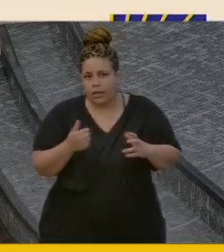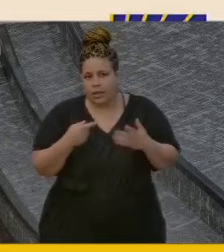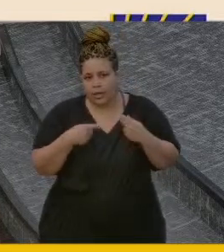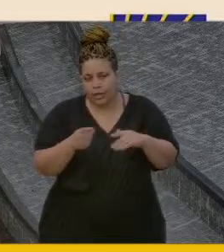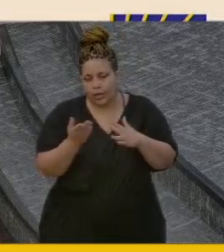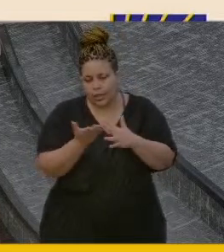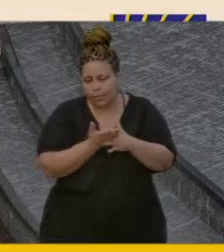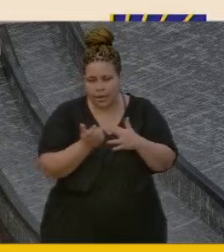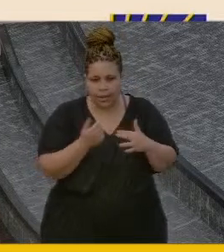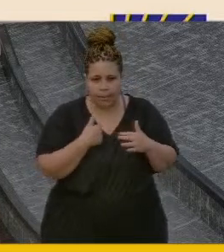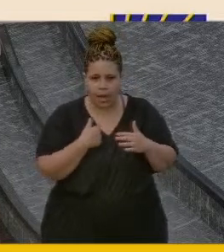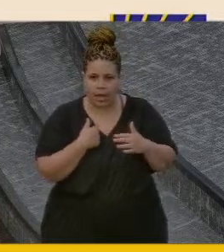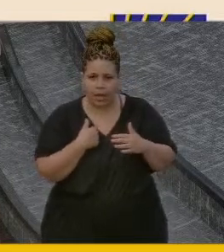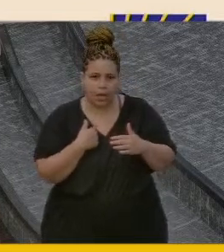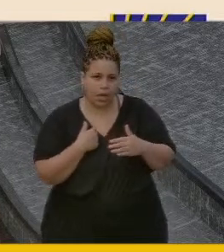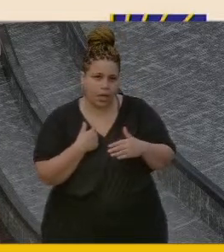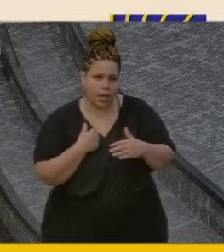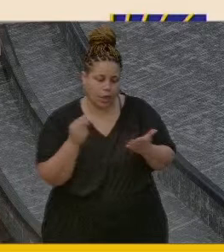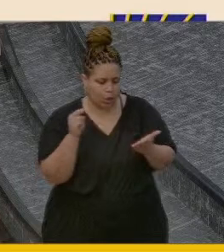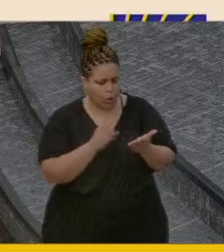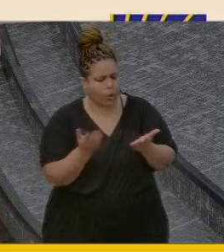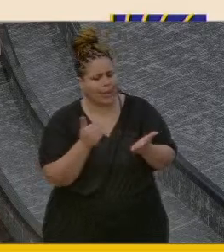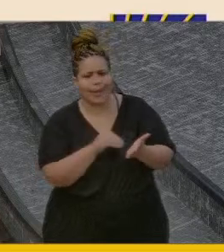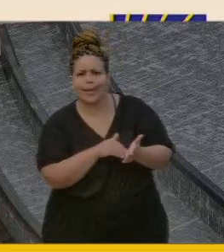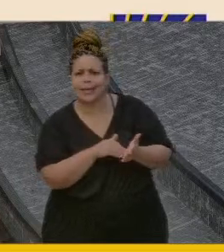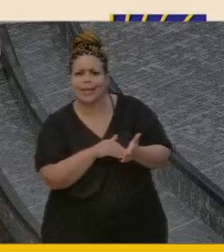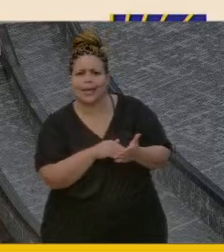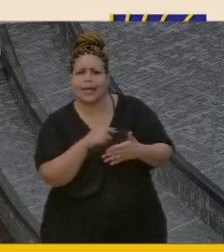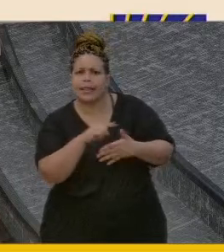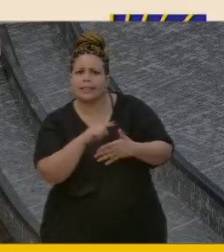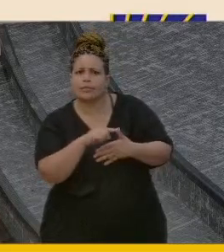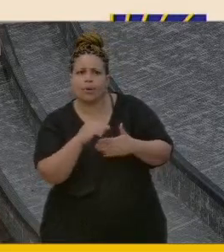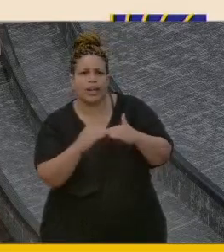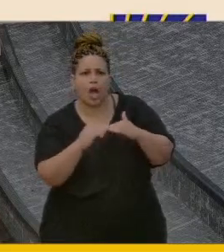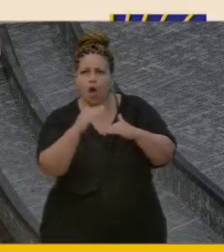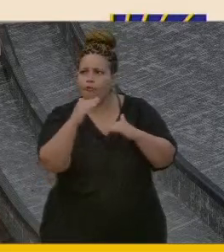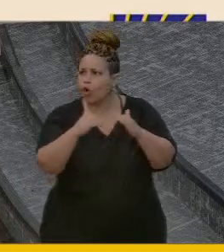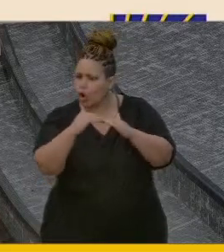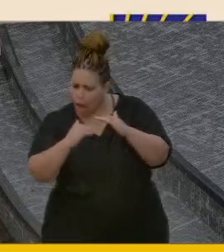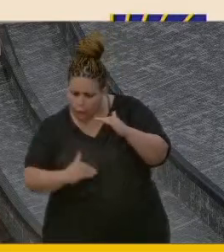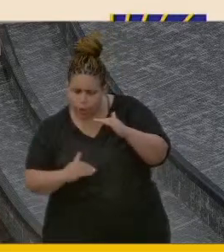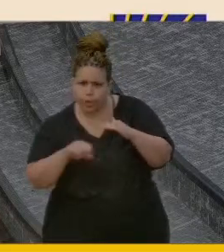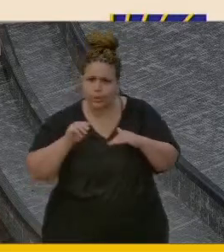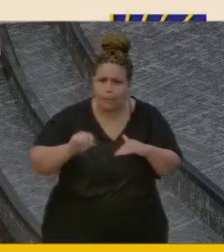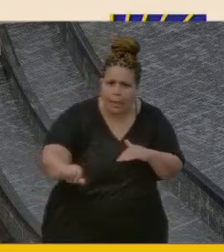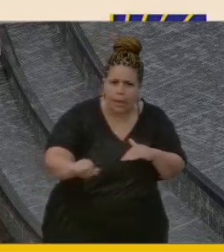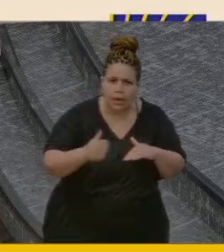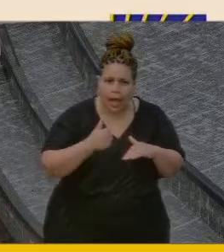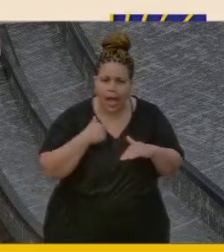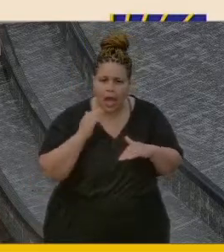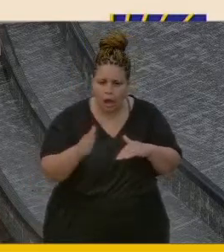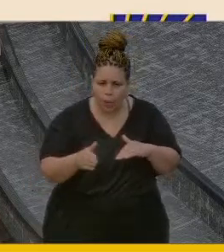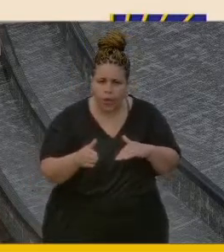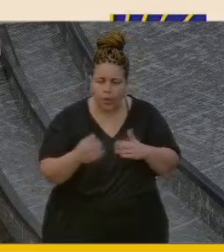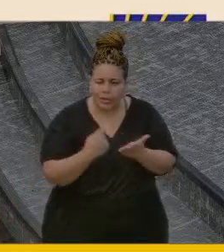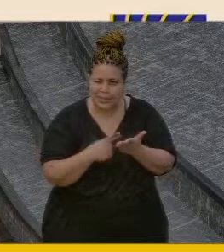or recap of the year to say, hey, this is where we overspent or underspent, and I'll definitely do that in